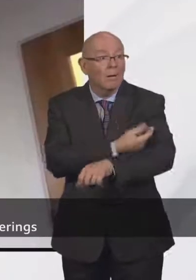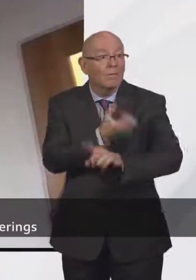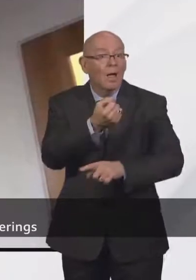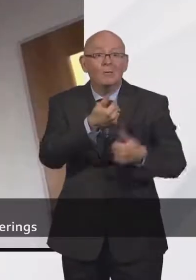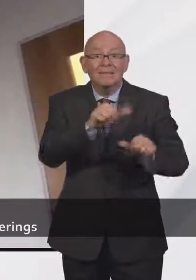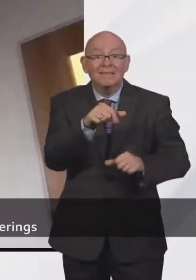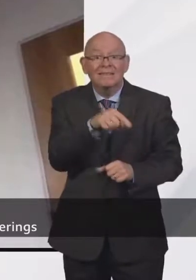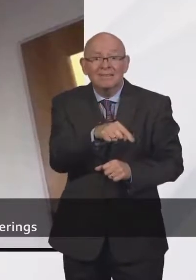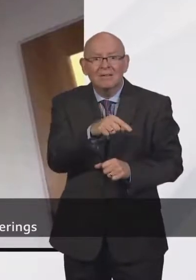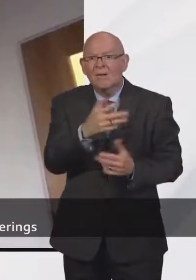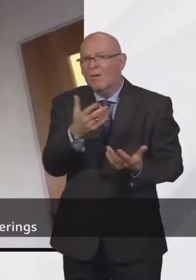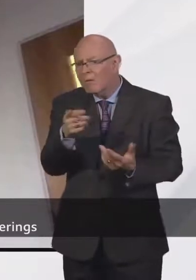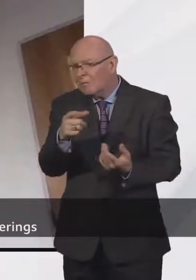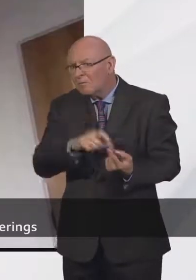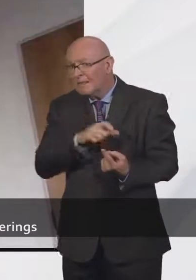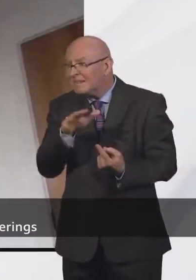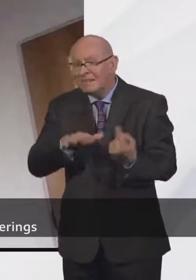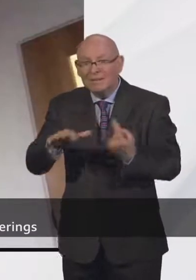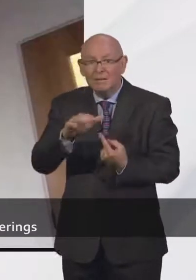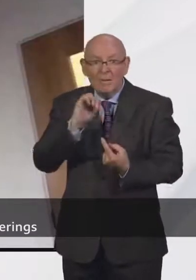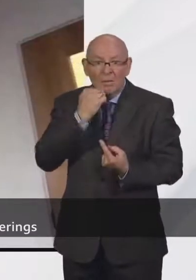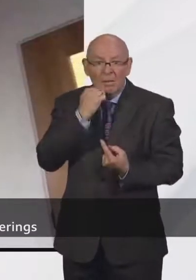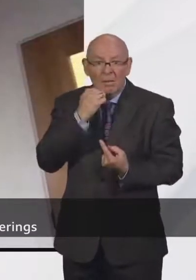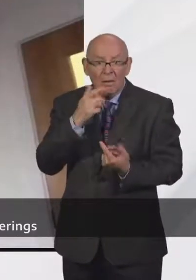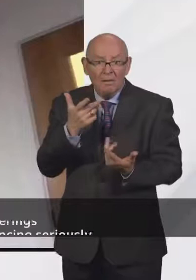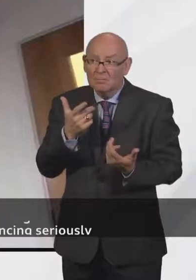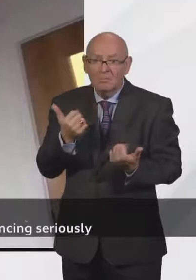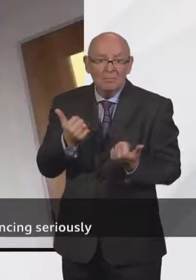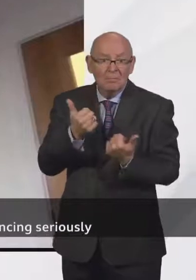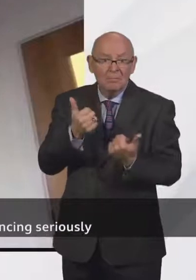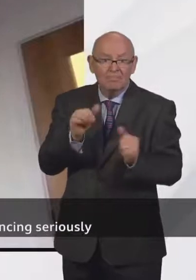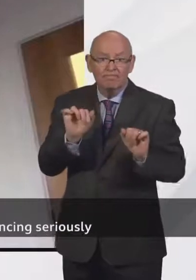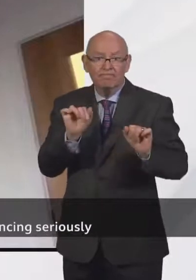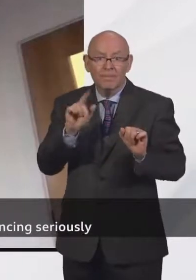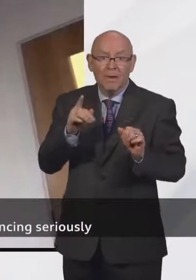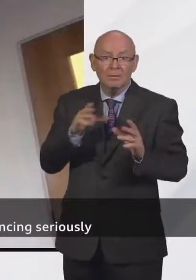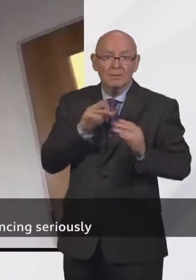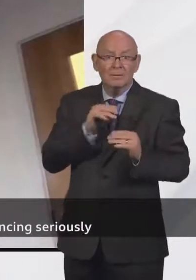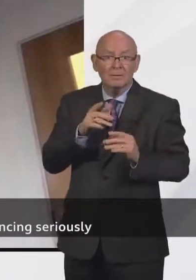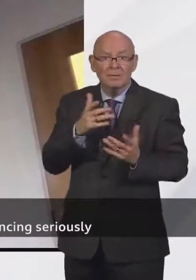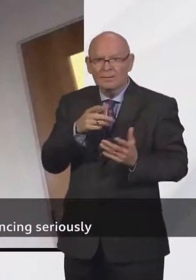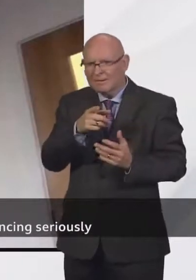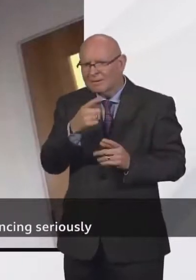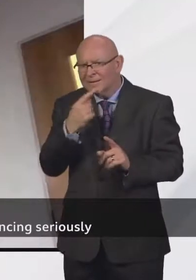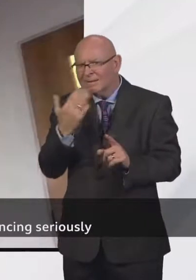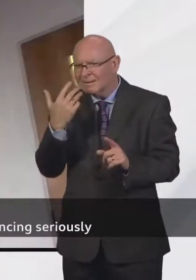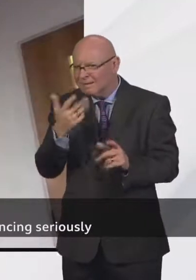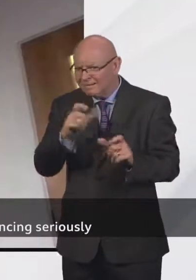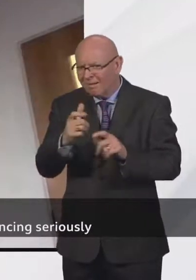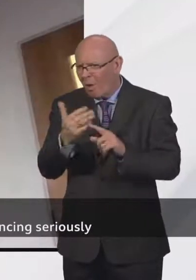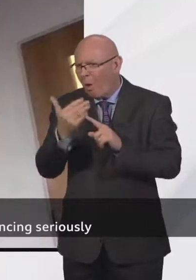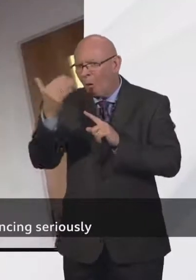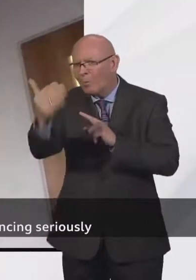Minister, what assessment have you made of the damage to the economy and the